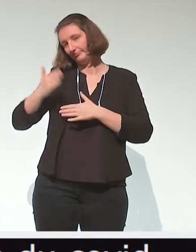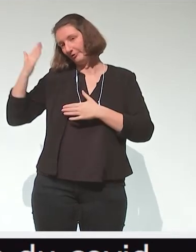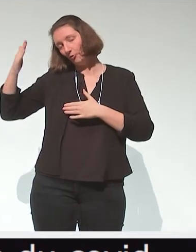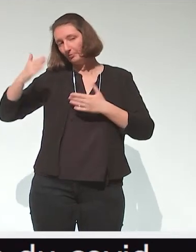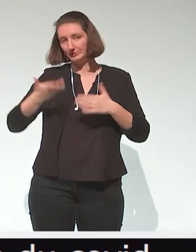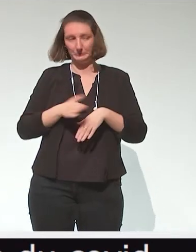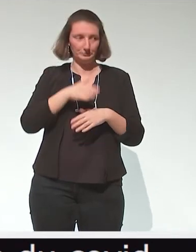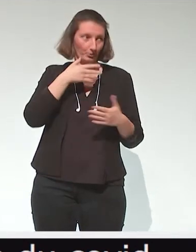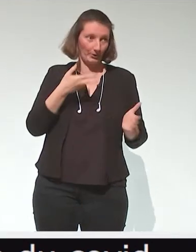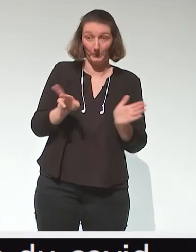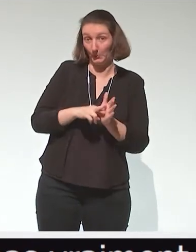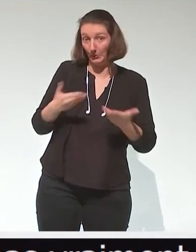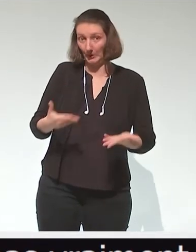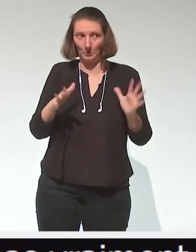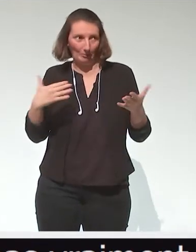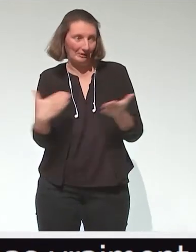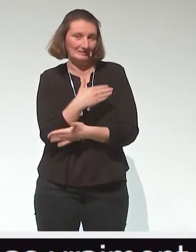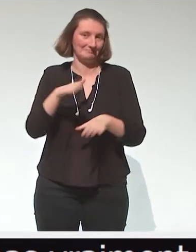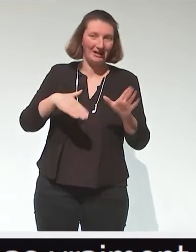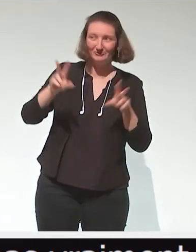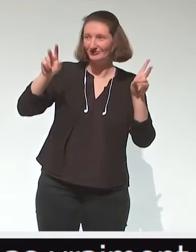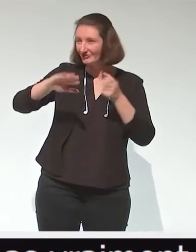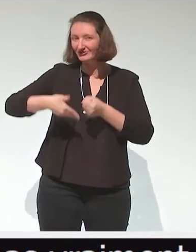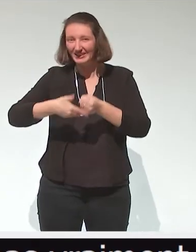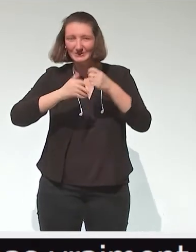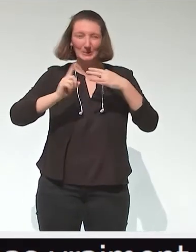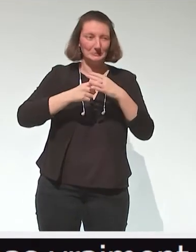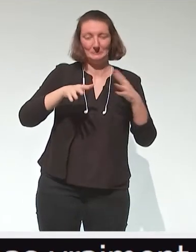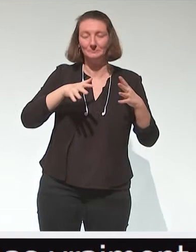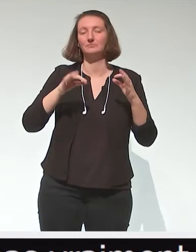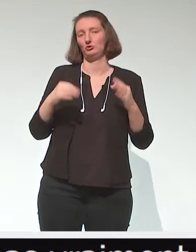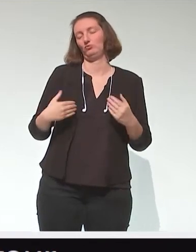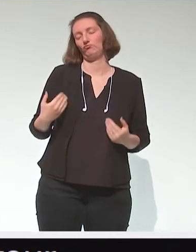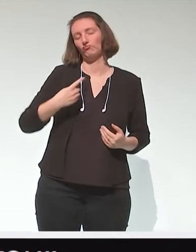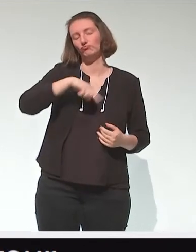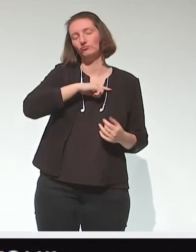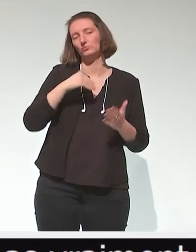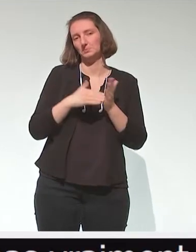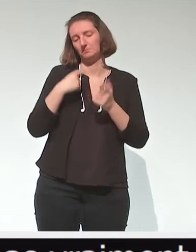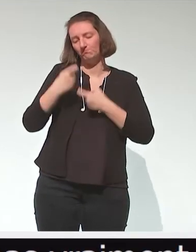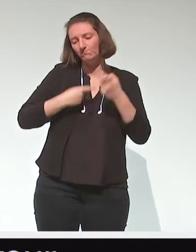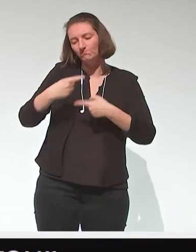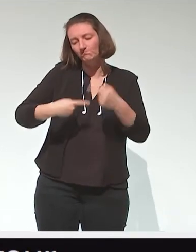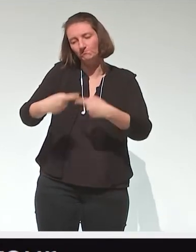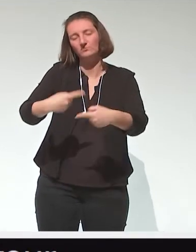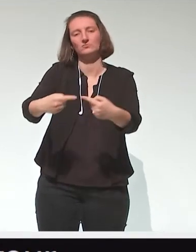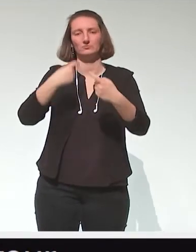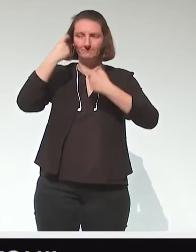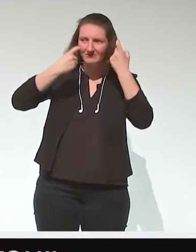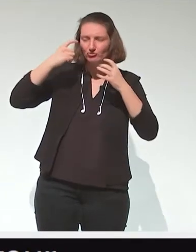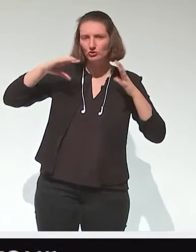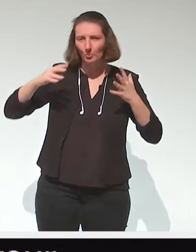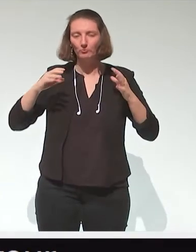assistant system that we had thought of introducing did not give